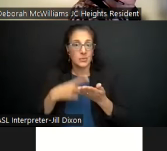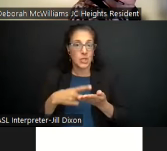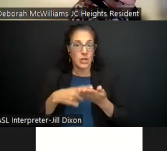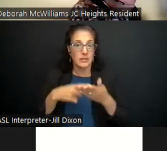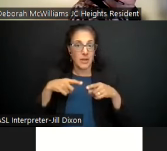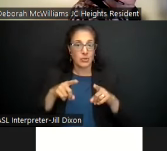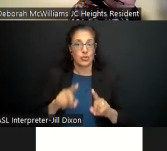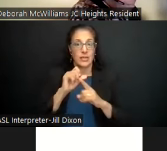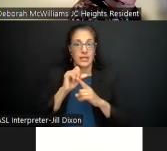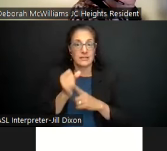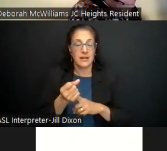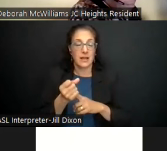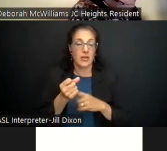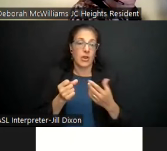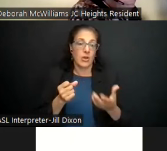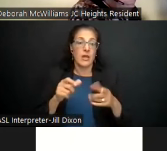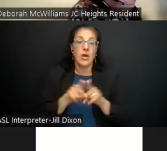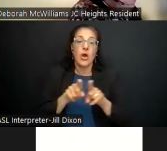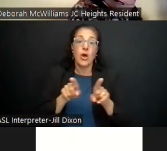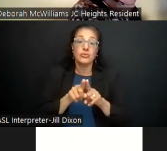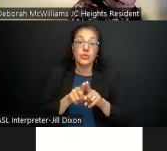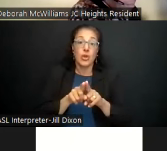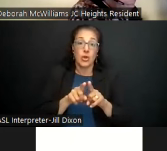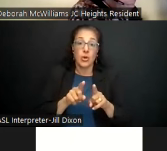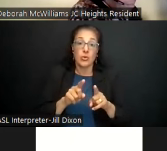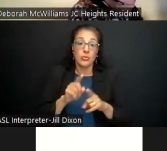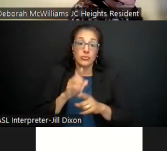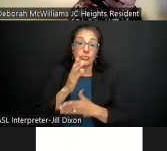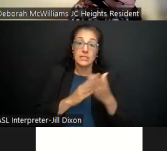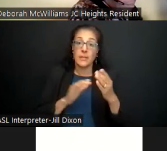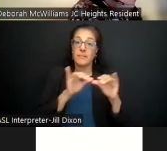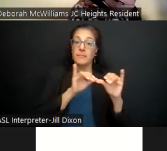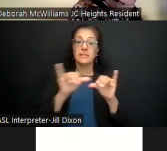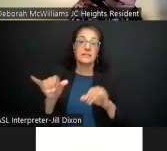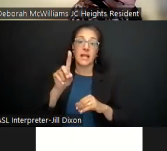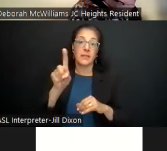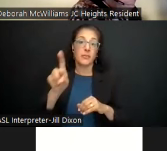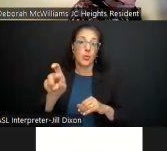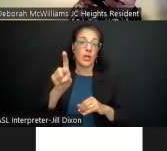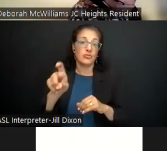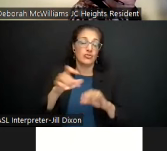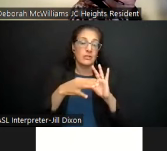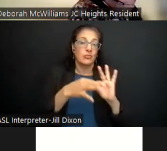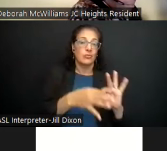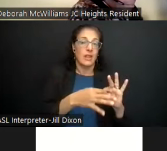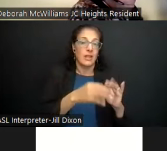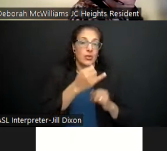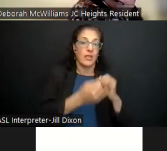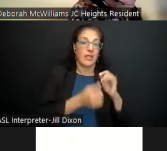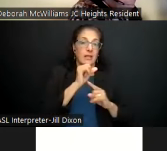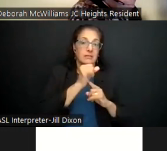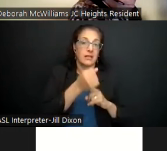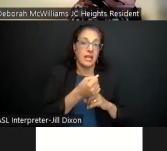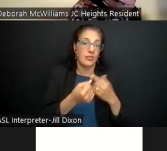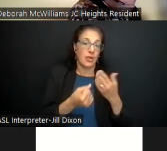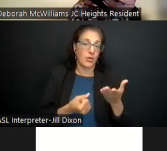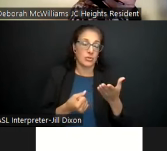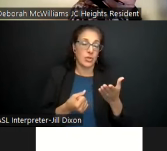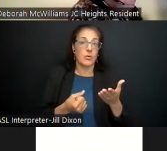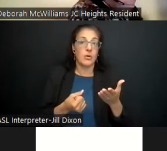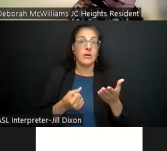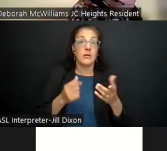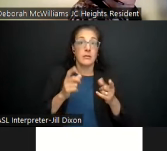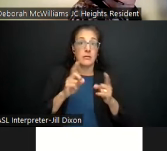scenario, and also particular some of those same questions as they related to last scenario as well. But